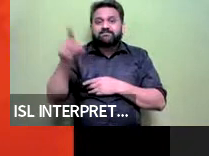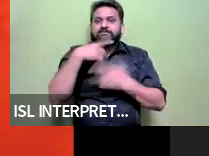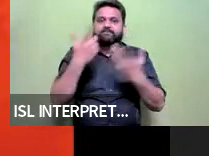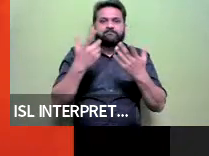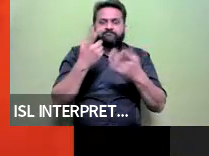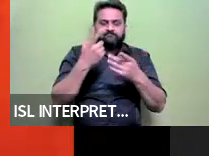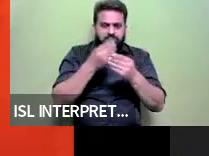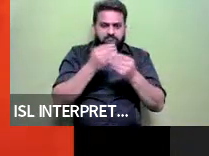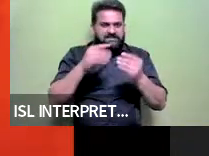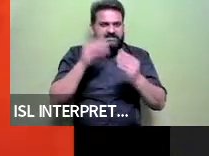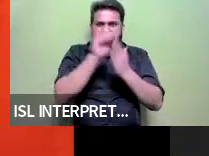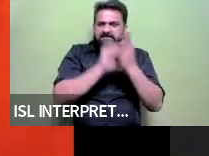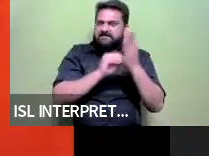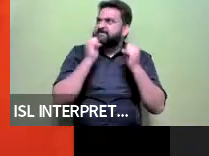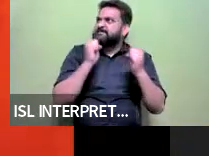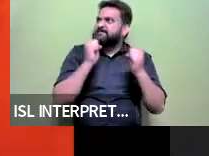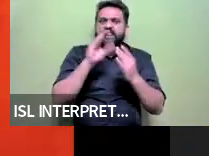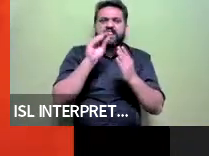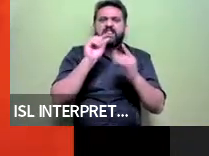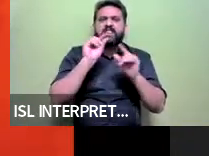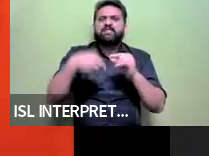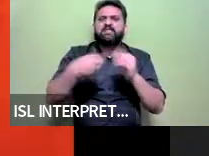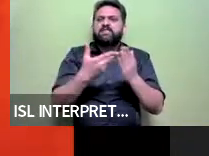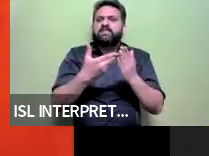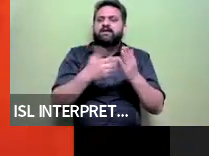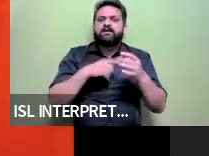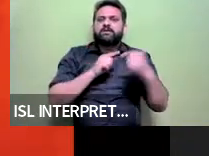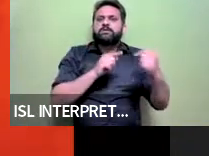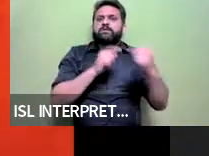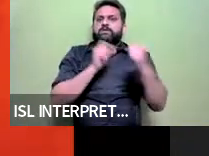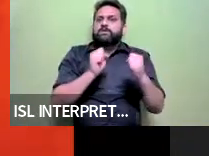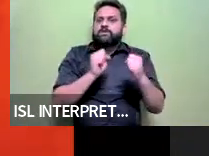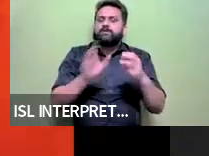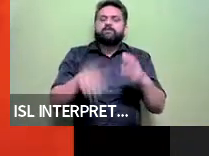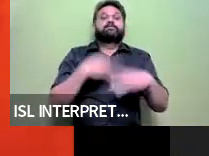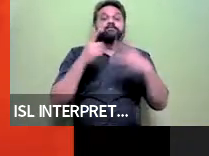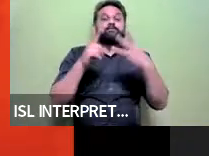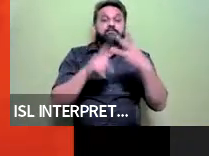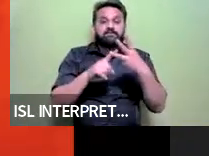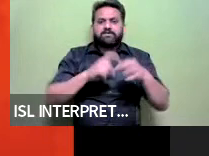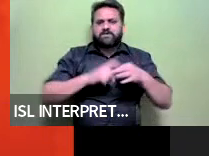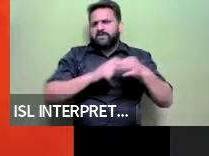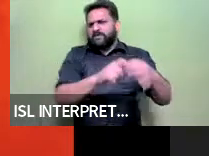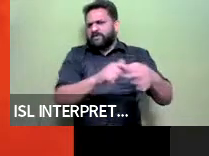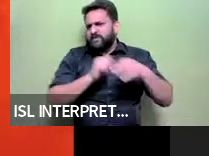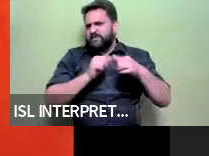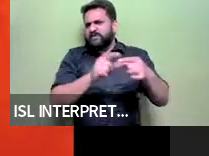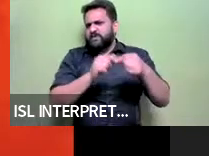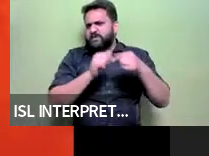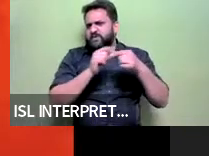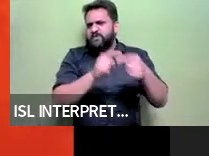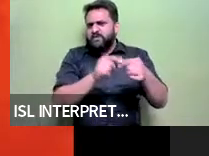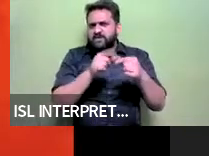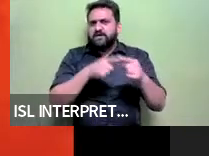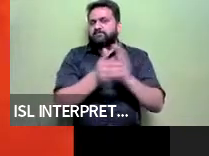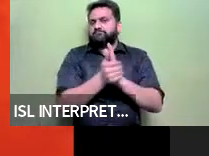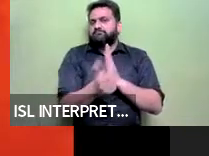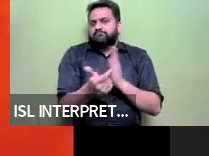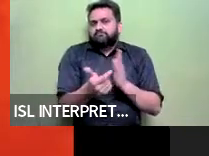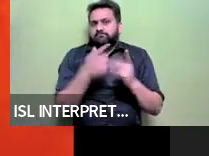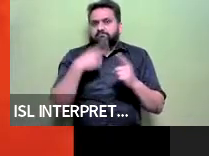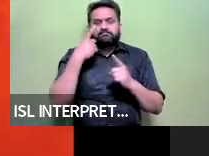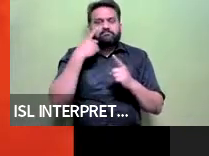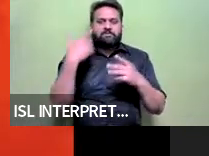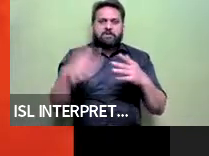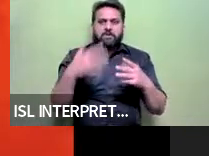content is there, a problem. And the third is the question and answer skills. And this I find is a